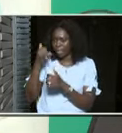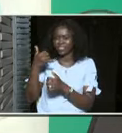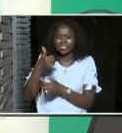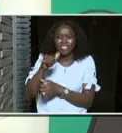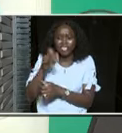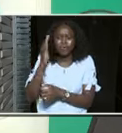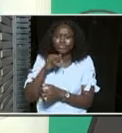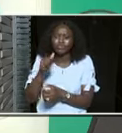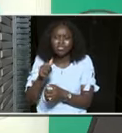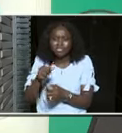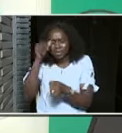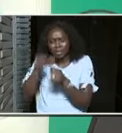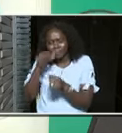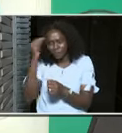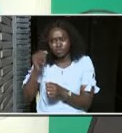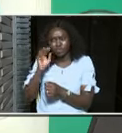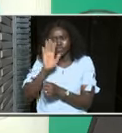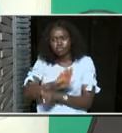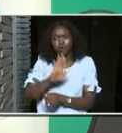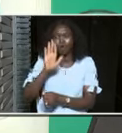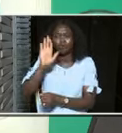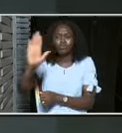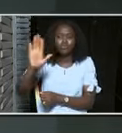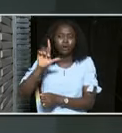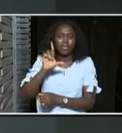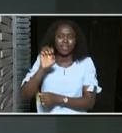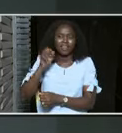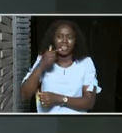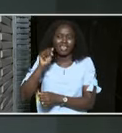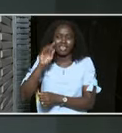your legacy hasn't endured? And if it